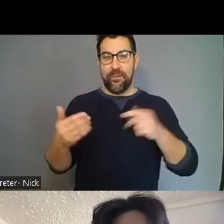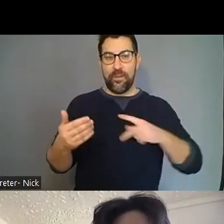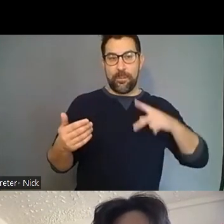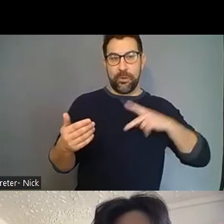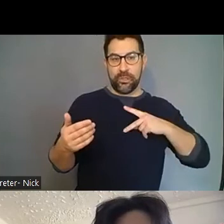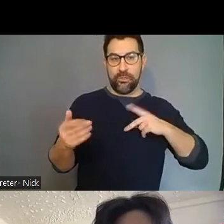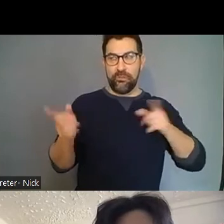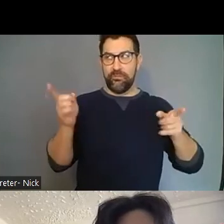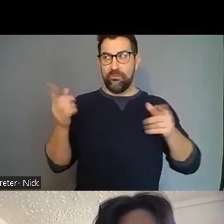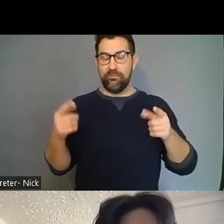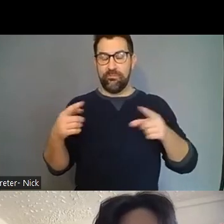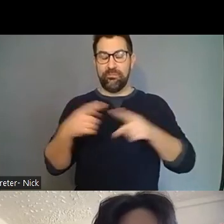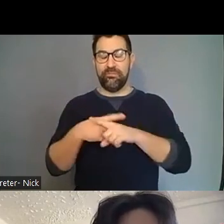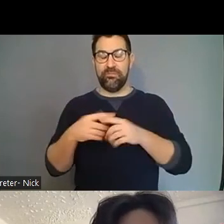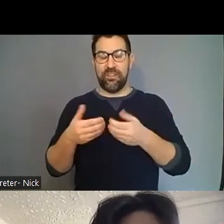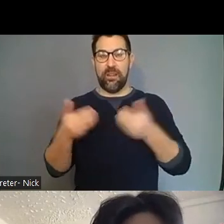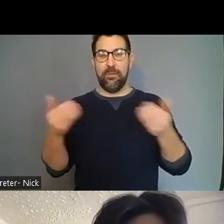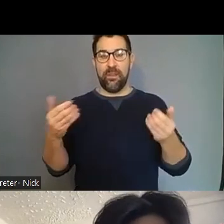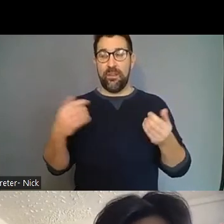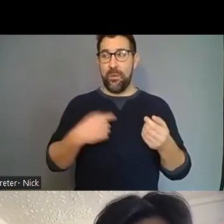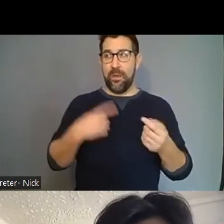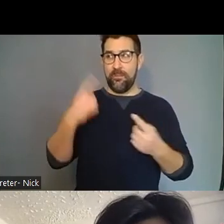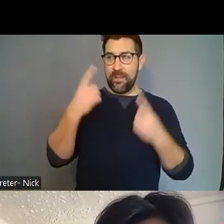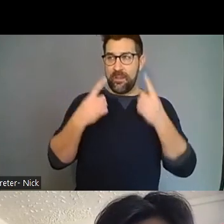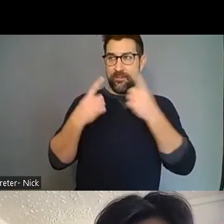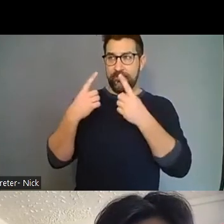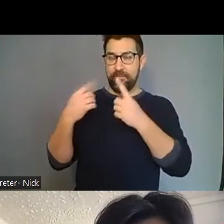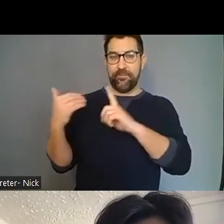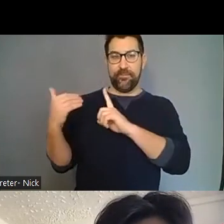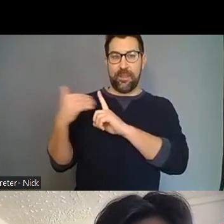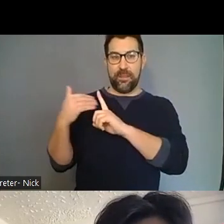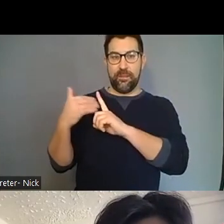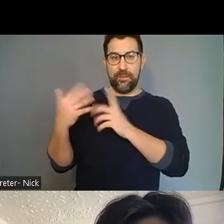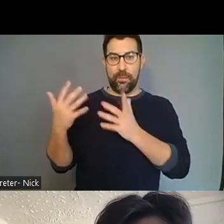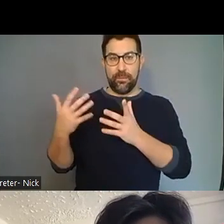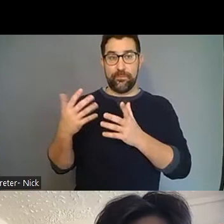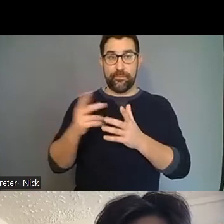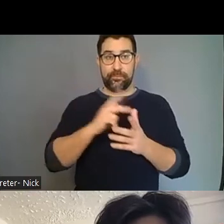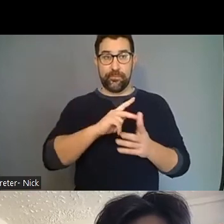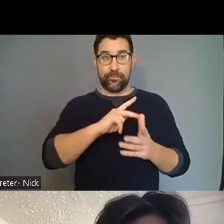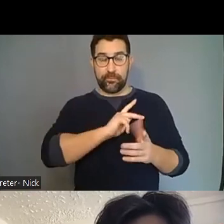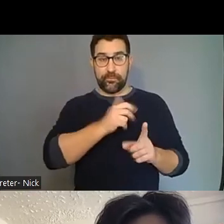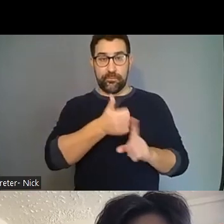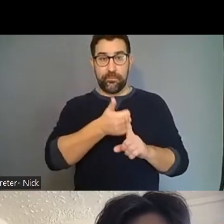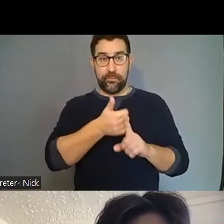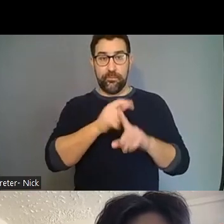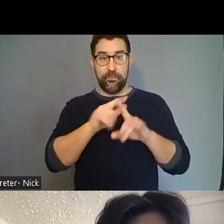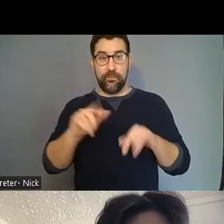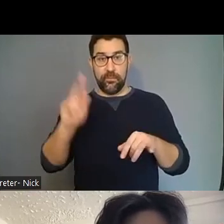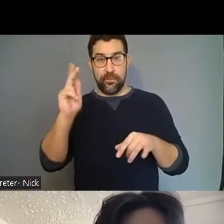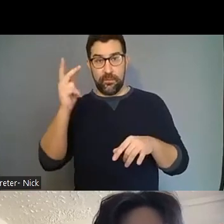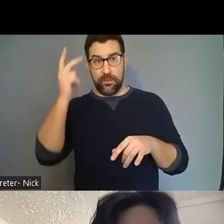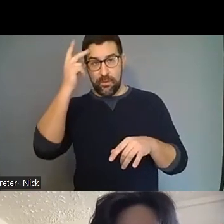as I'm thinking, I'm also reminded of how perhaps the personal is also political. So who gets